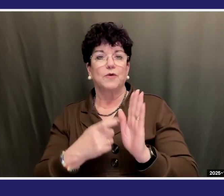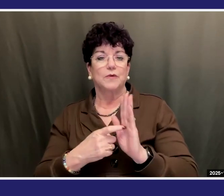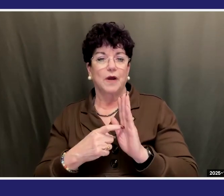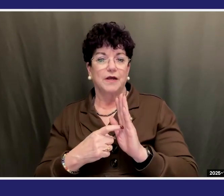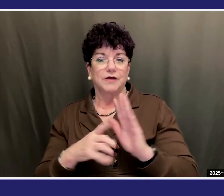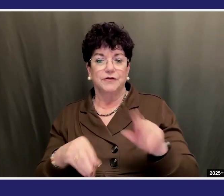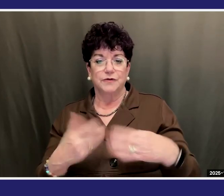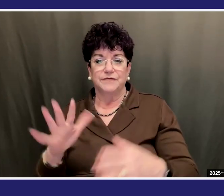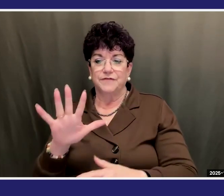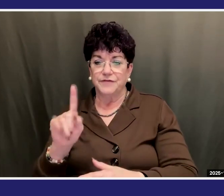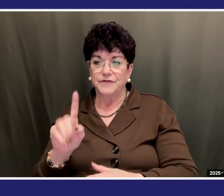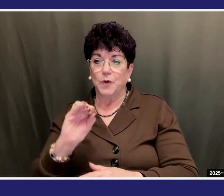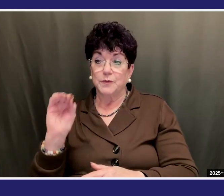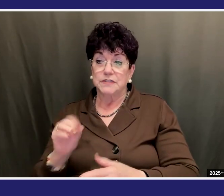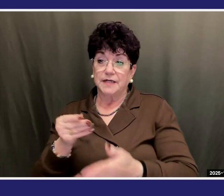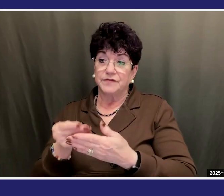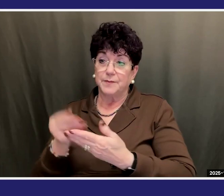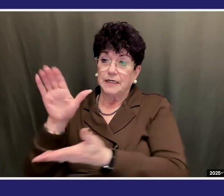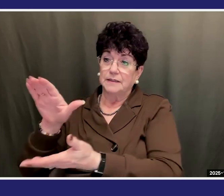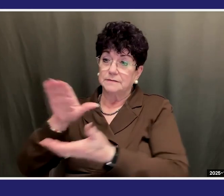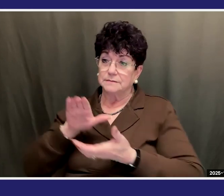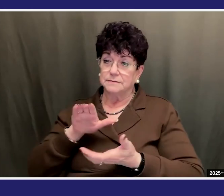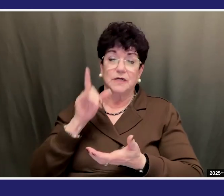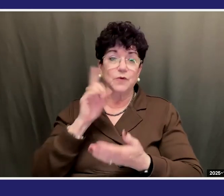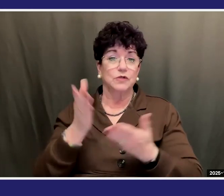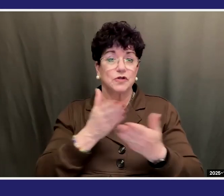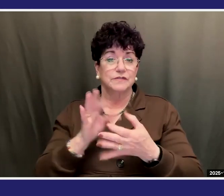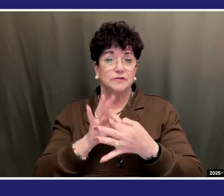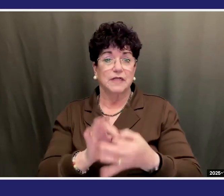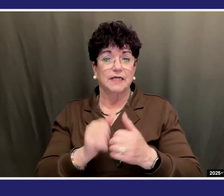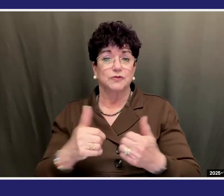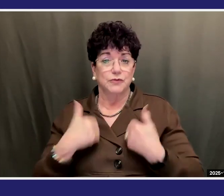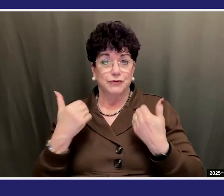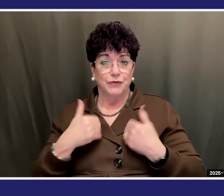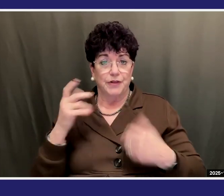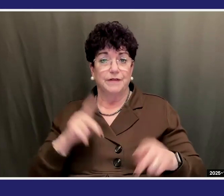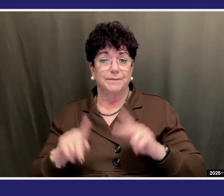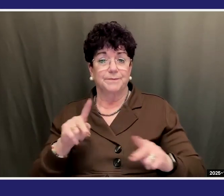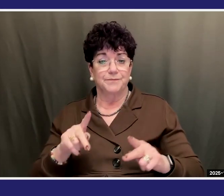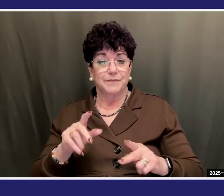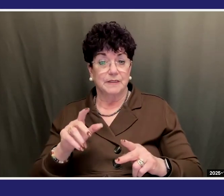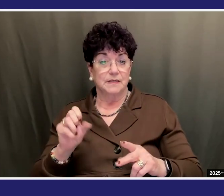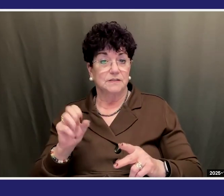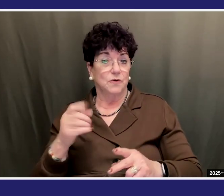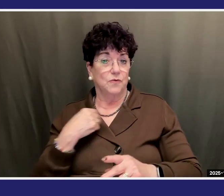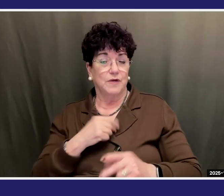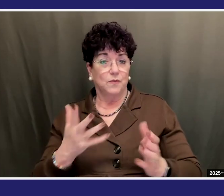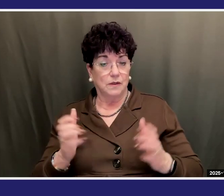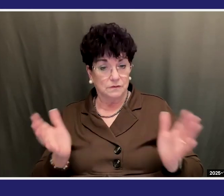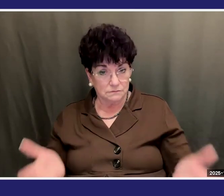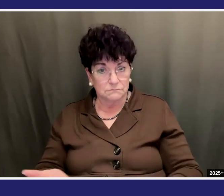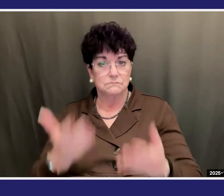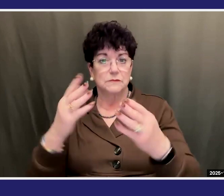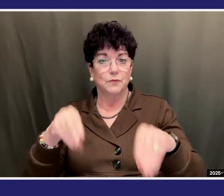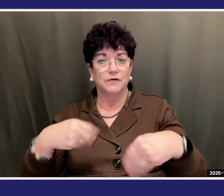least 51% of the funding to services related to youth. And so to that end, we wanted to elevate the opportunity